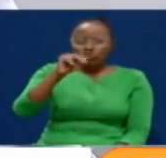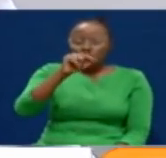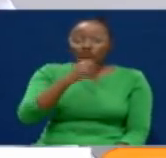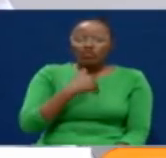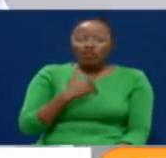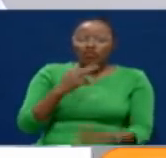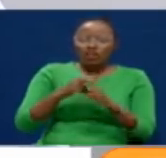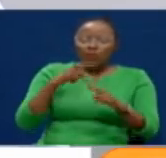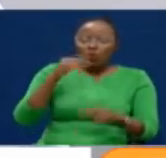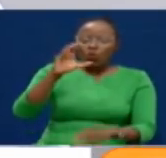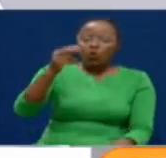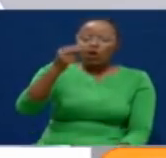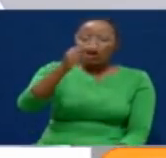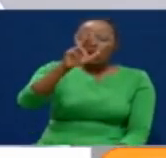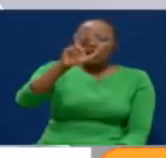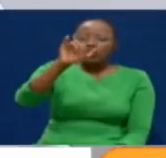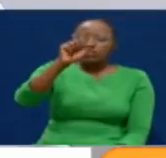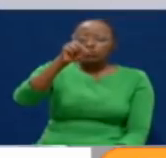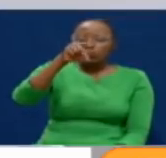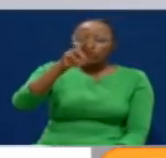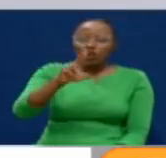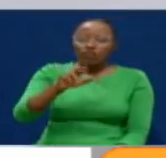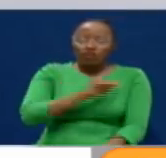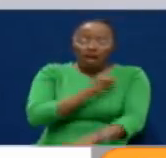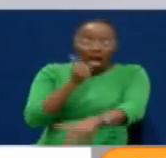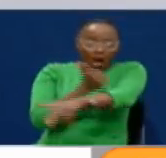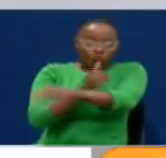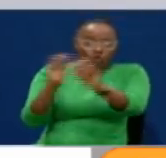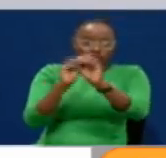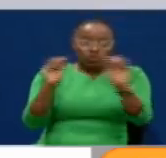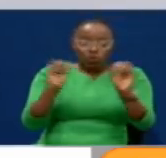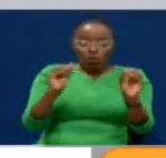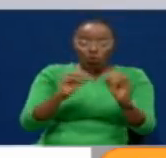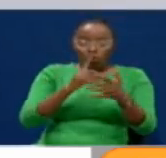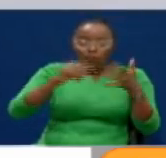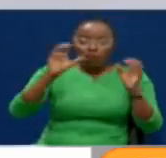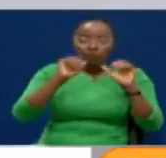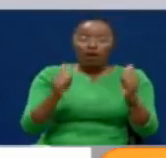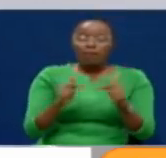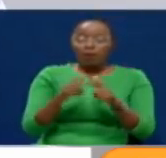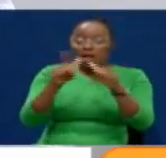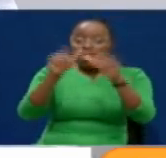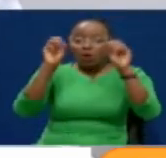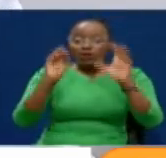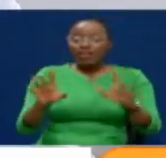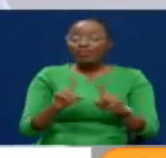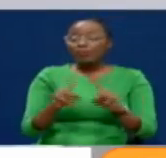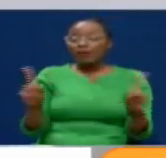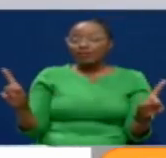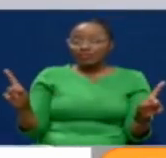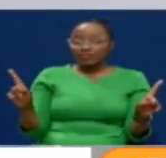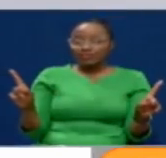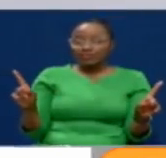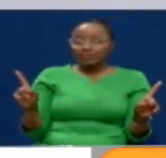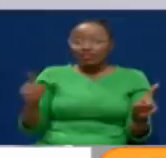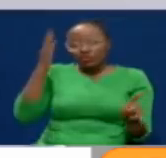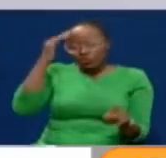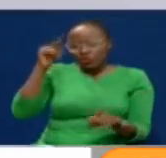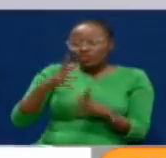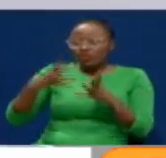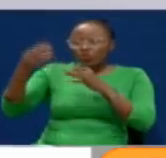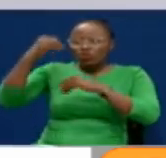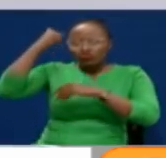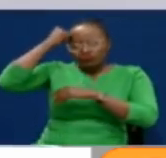Christopher Kikomeko. It's unauthorized. Unauthorized, because Sir Charles didn't give his permission. But, you know, Sir Charles went to school